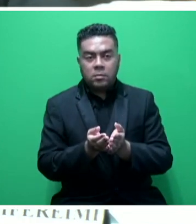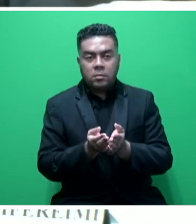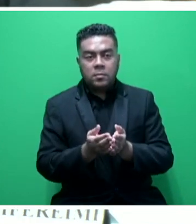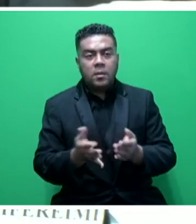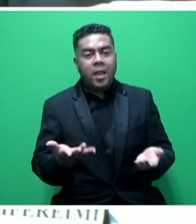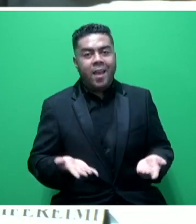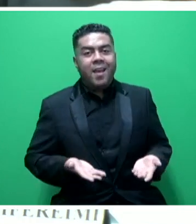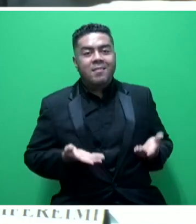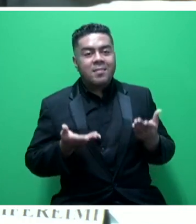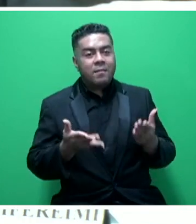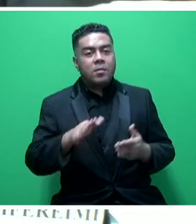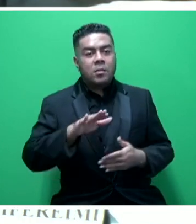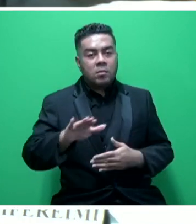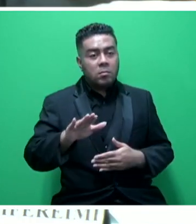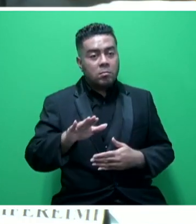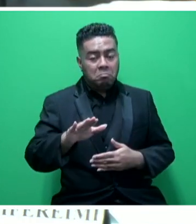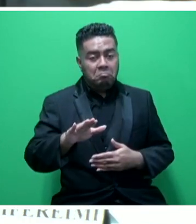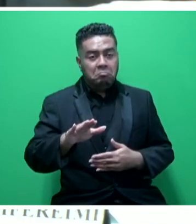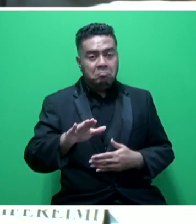and giving them